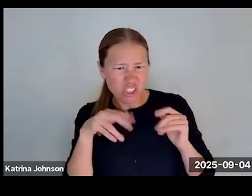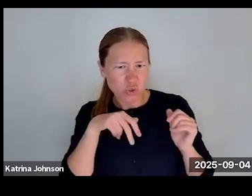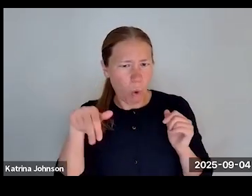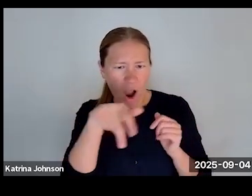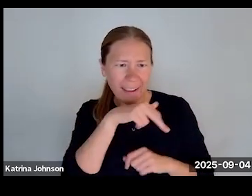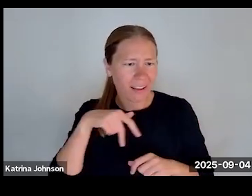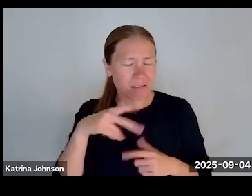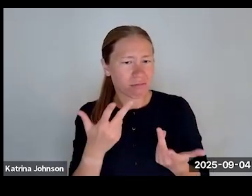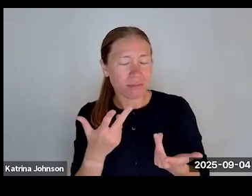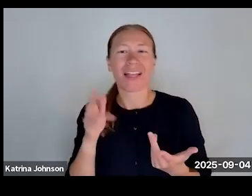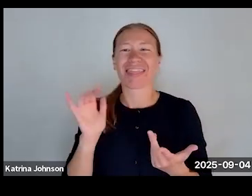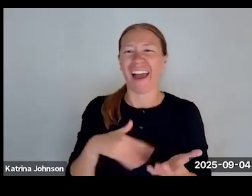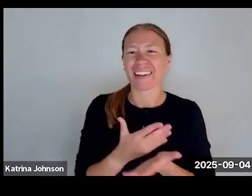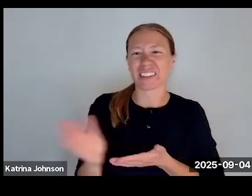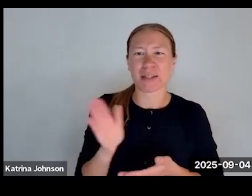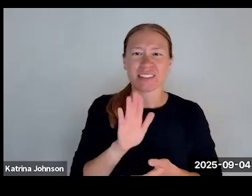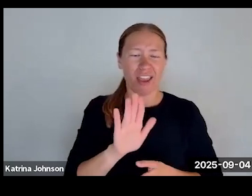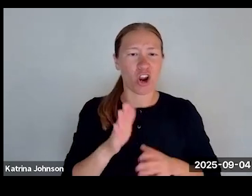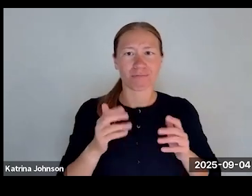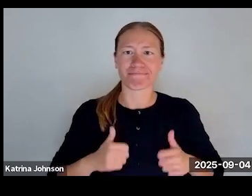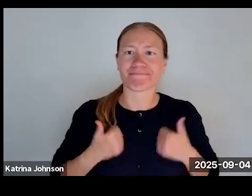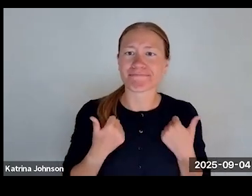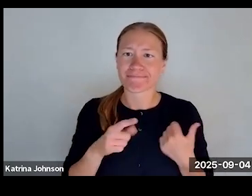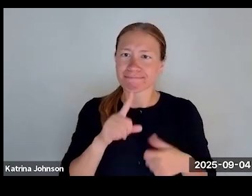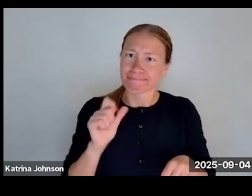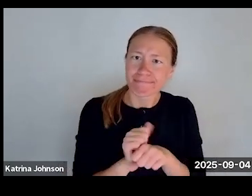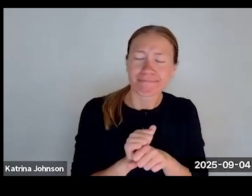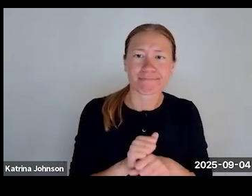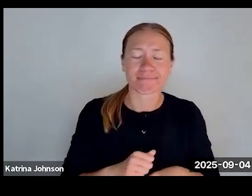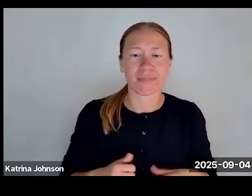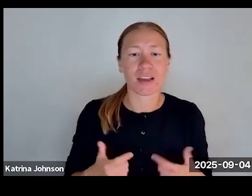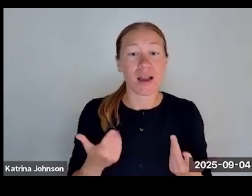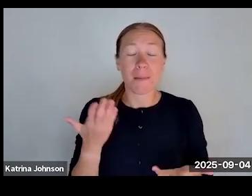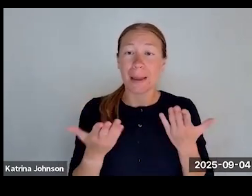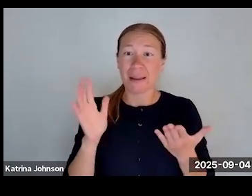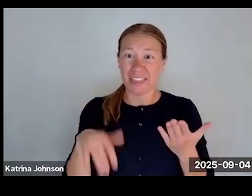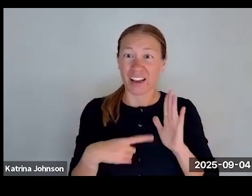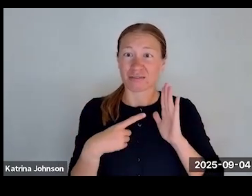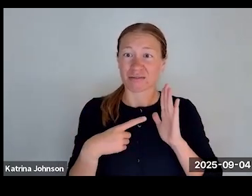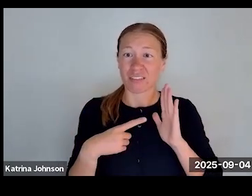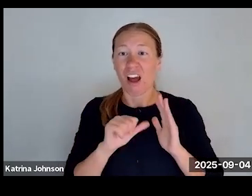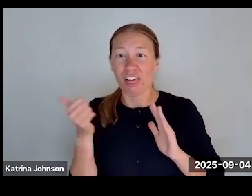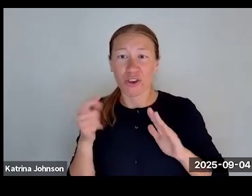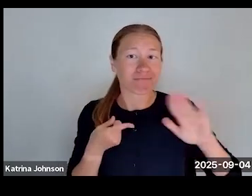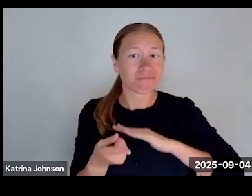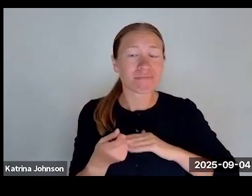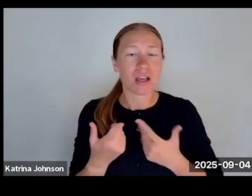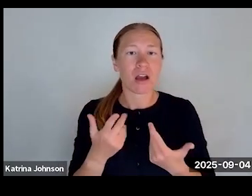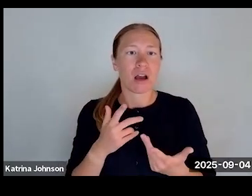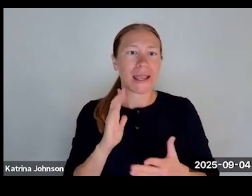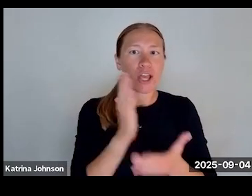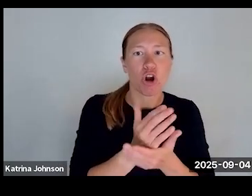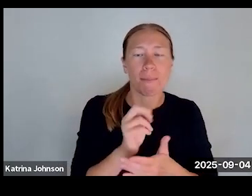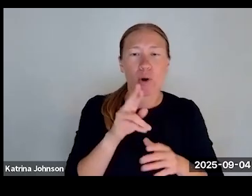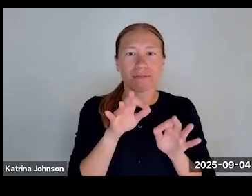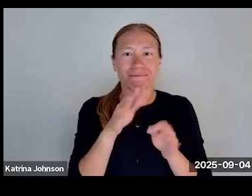person's lived reality. It also happens when we interrupt or finish sentences for someone who stutters, or when we